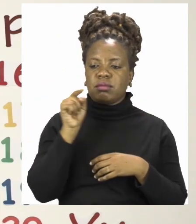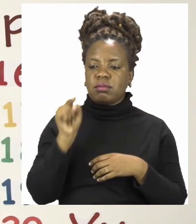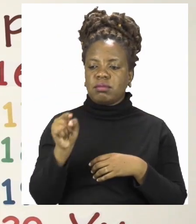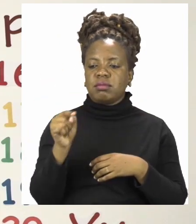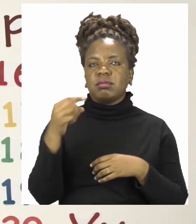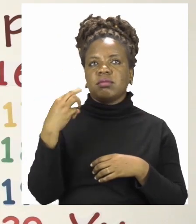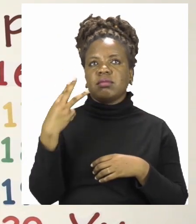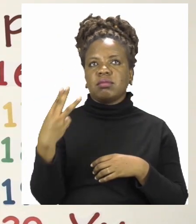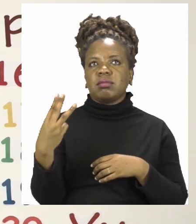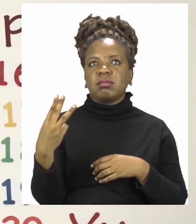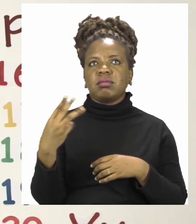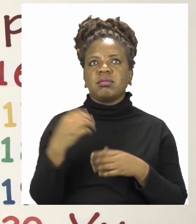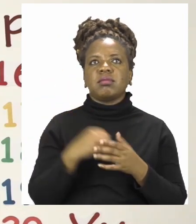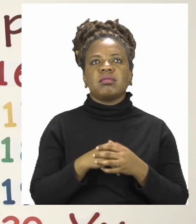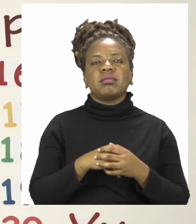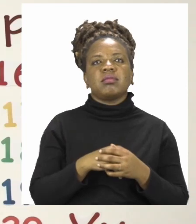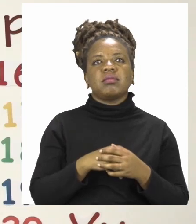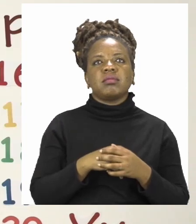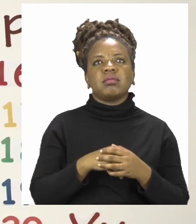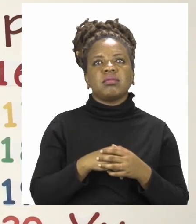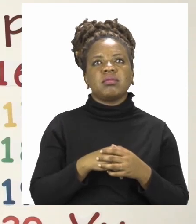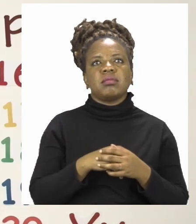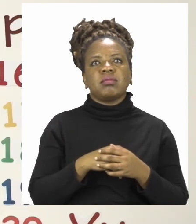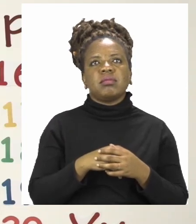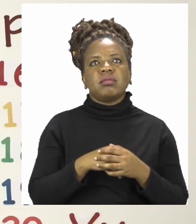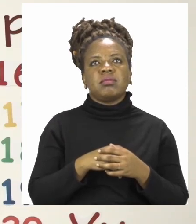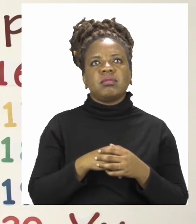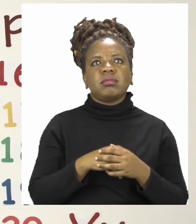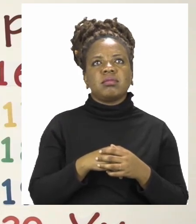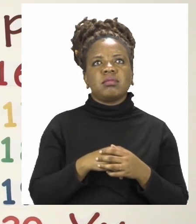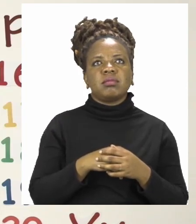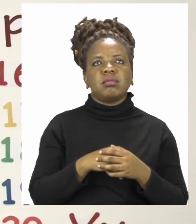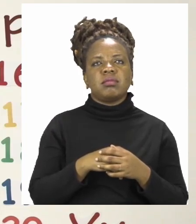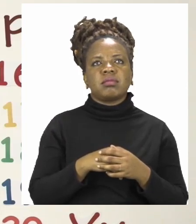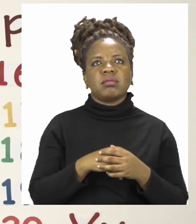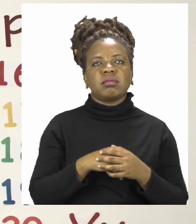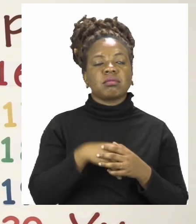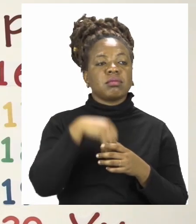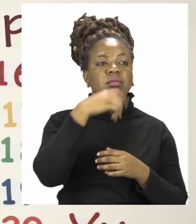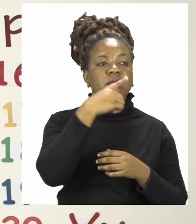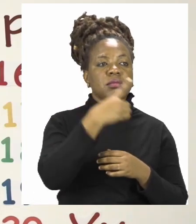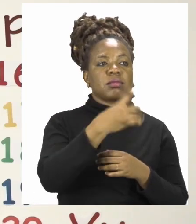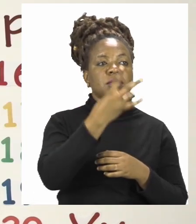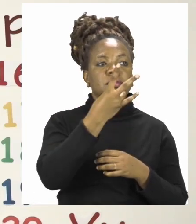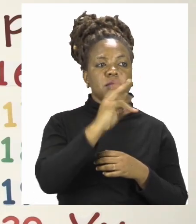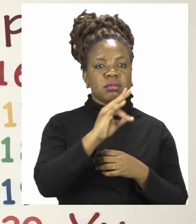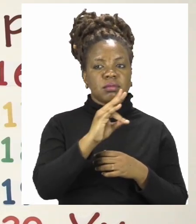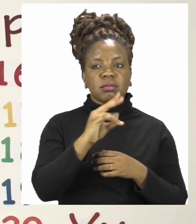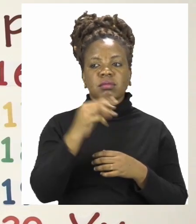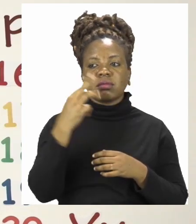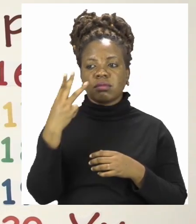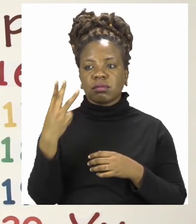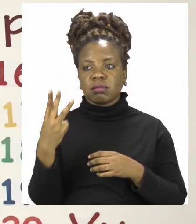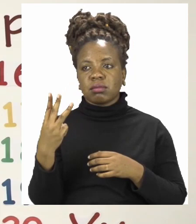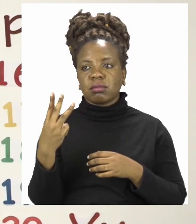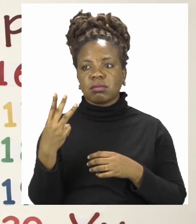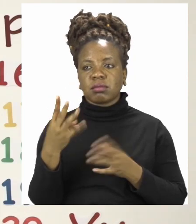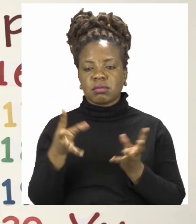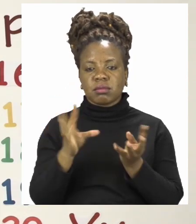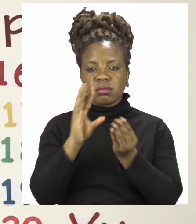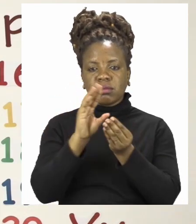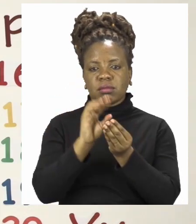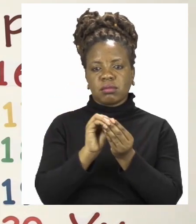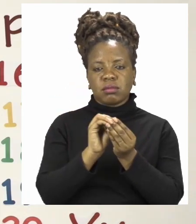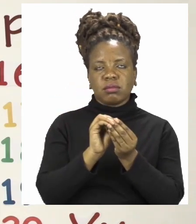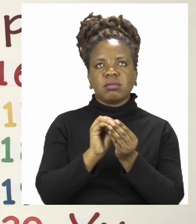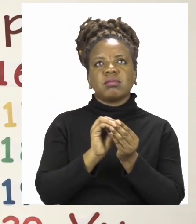So 17 and 3 make up 20. Now let's take a